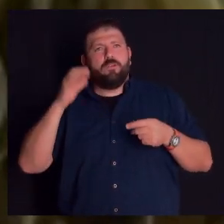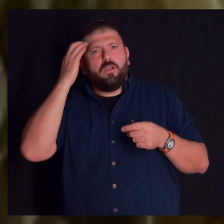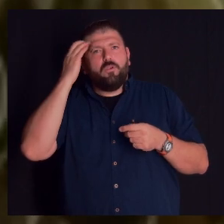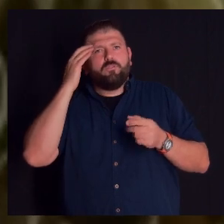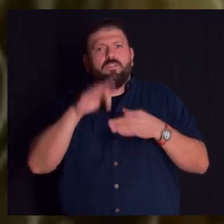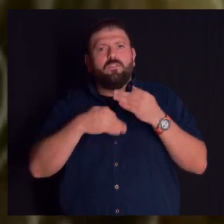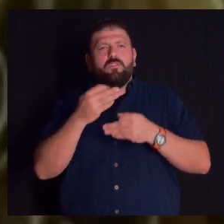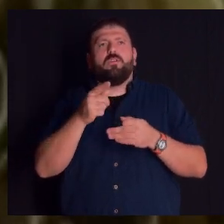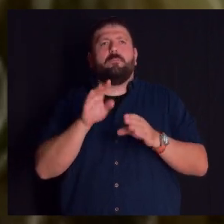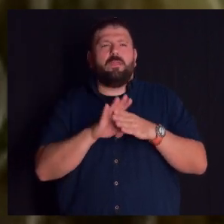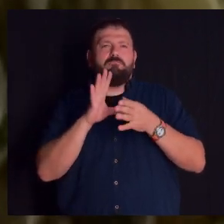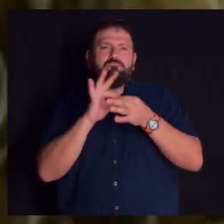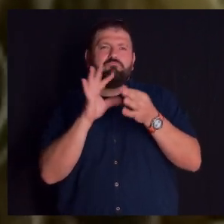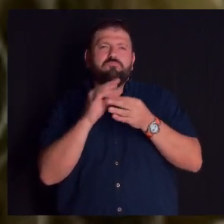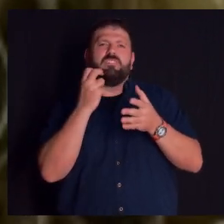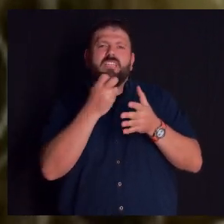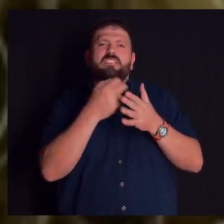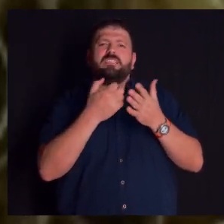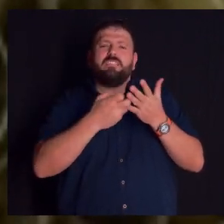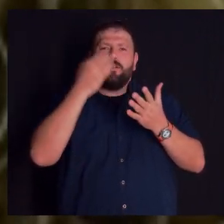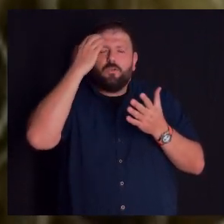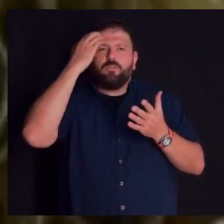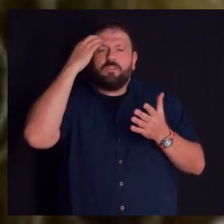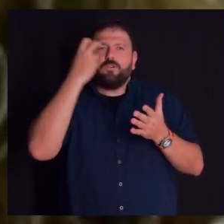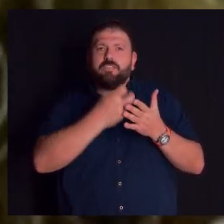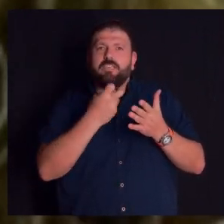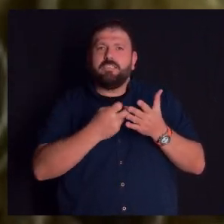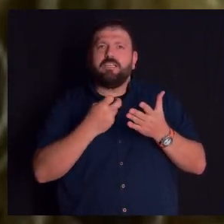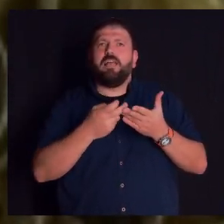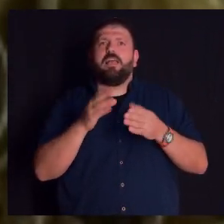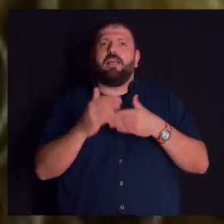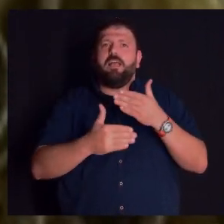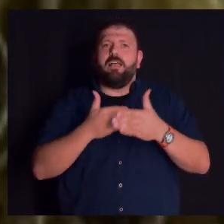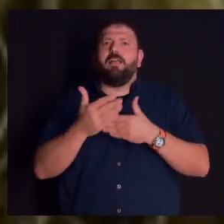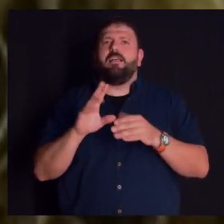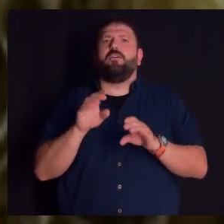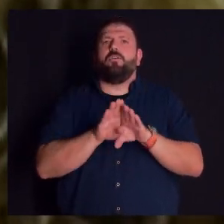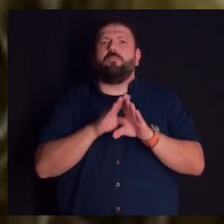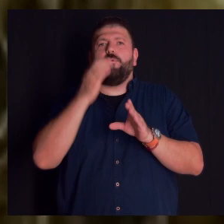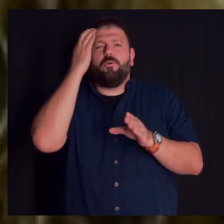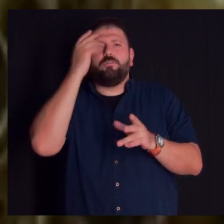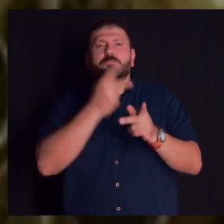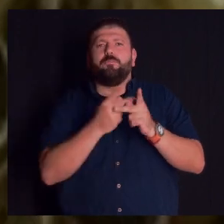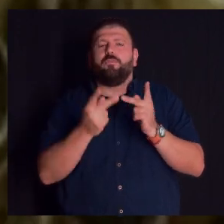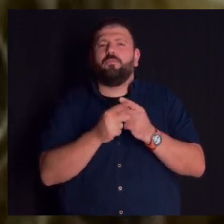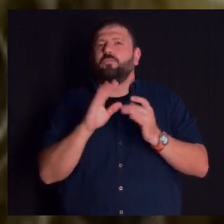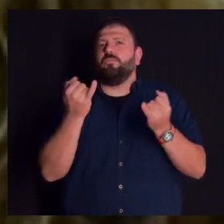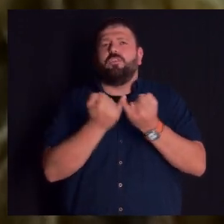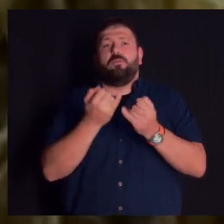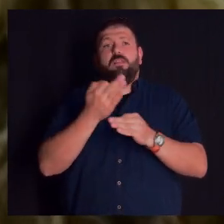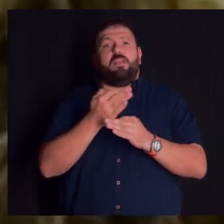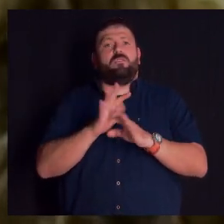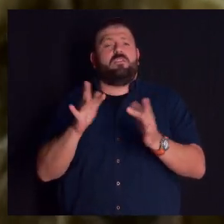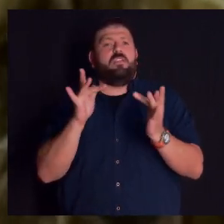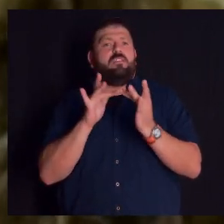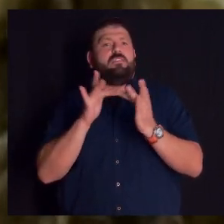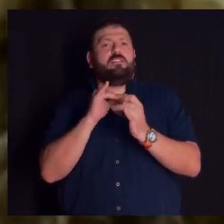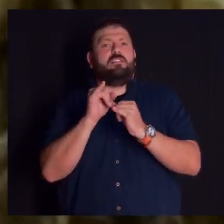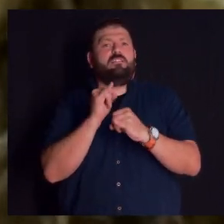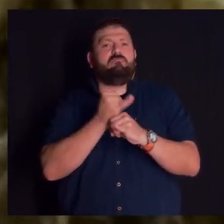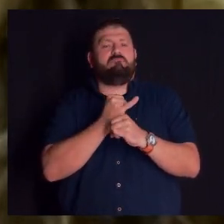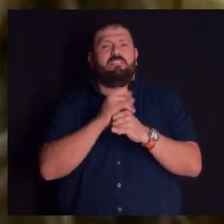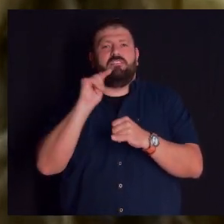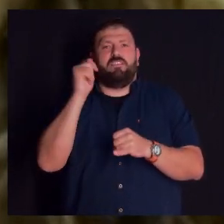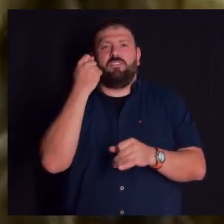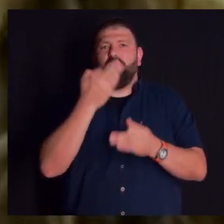those people, we taught everything that we knew know. So then we use